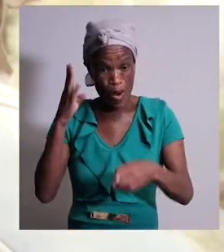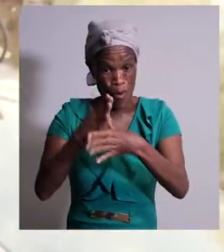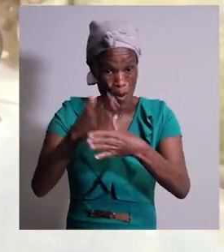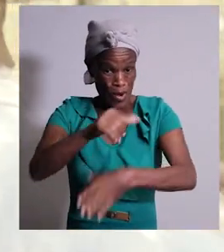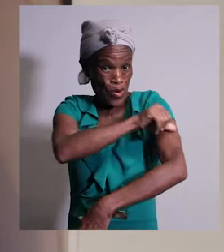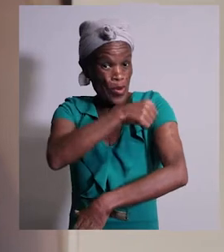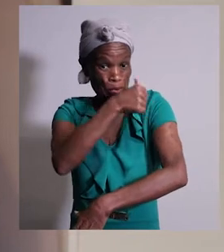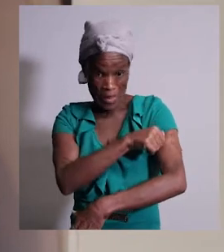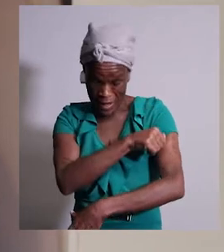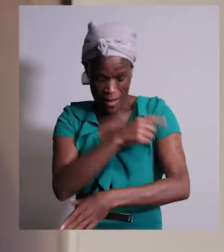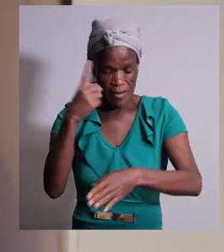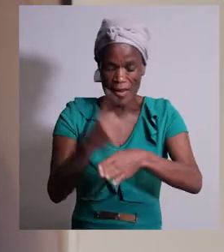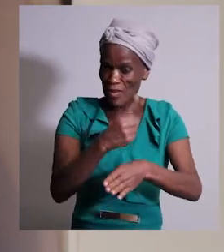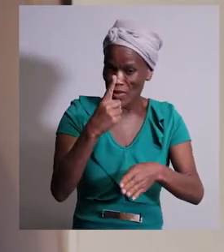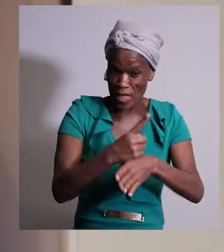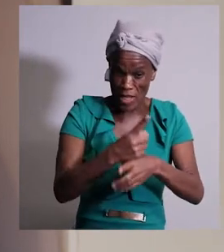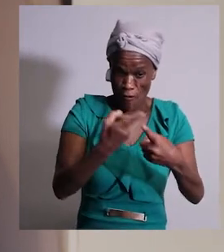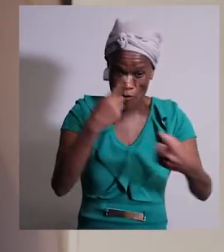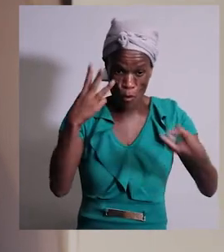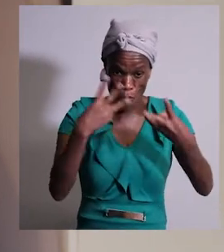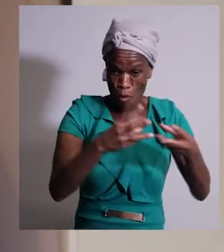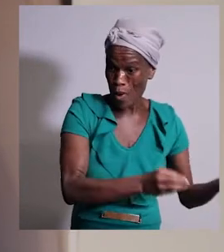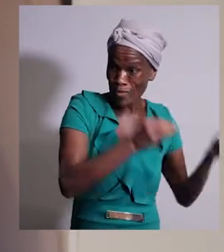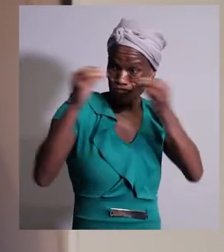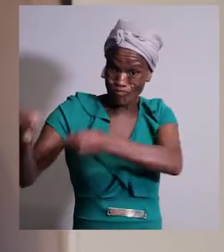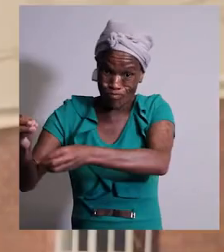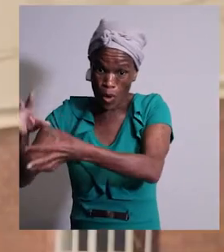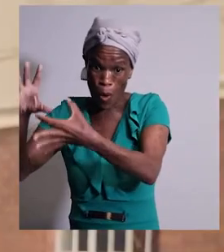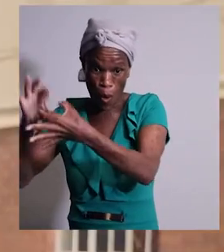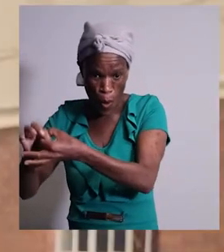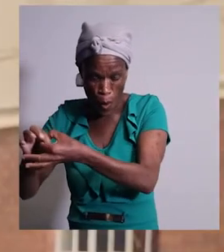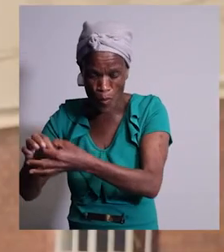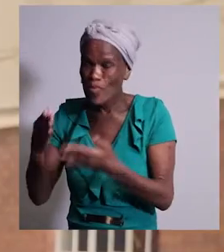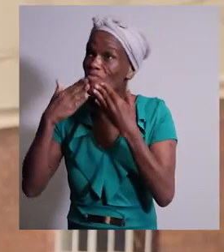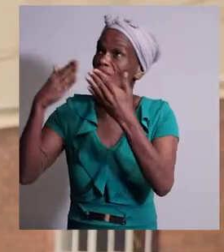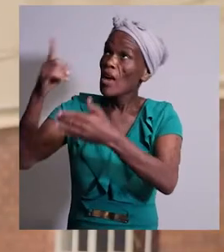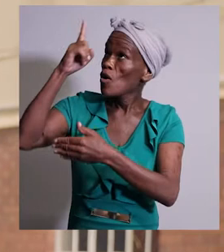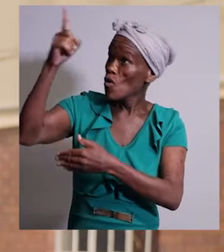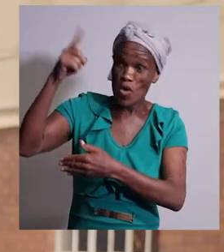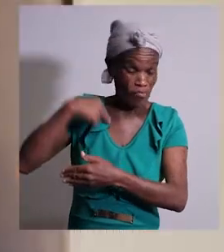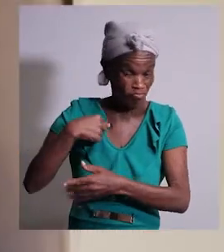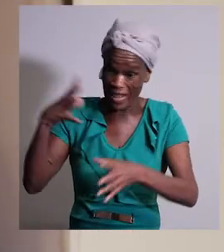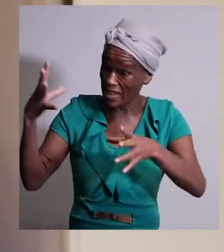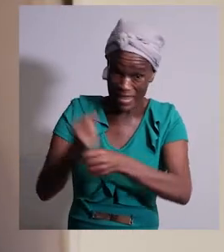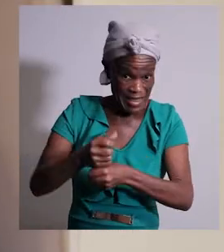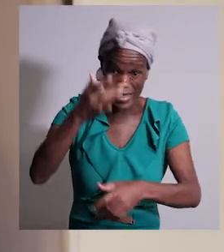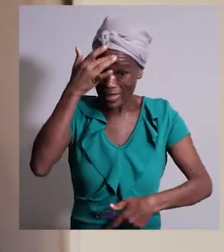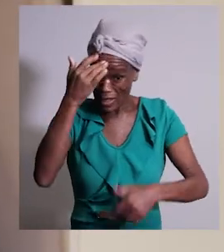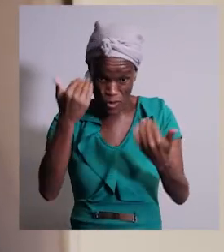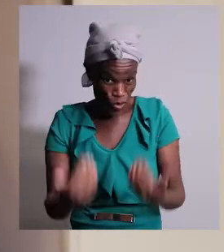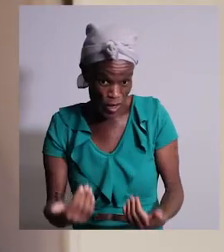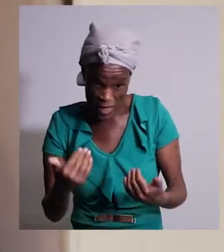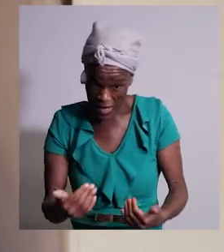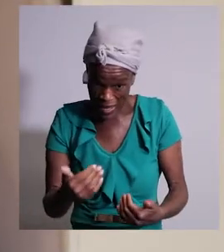day, when you go home, you say, thank you God, if I still have not encountered any signs of COVID. It's really